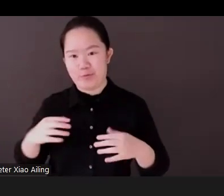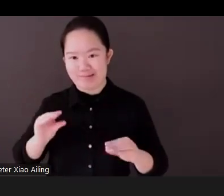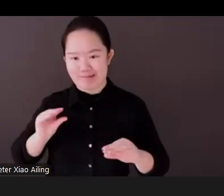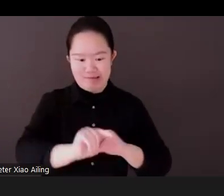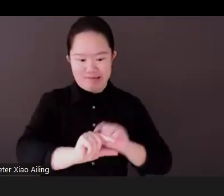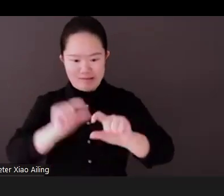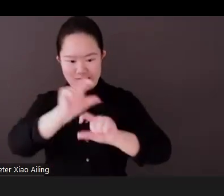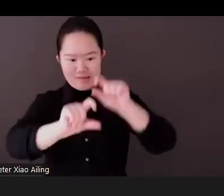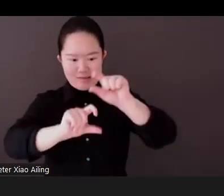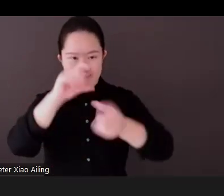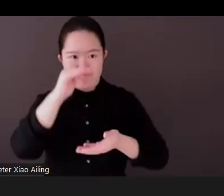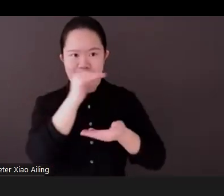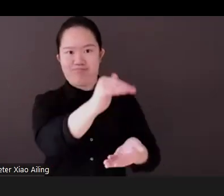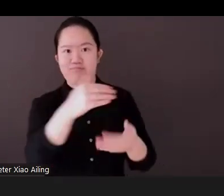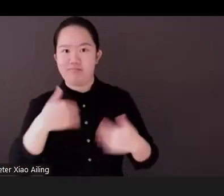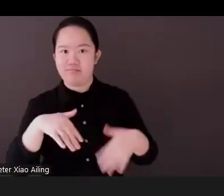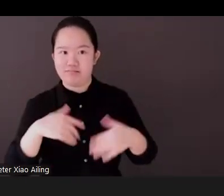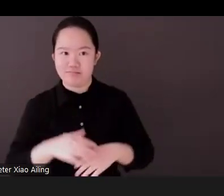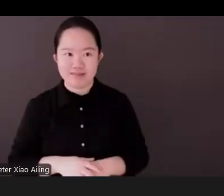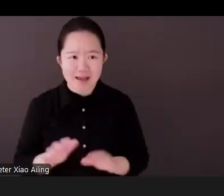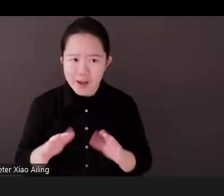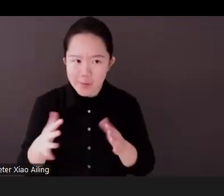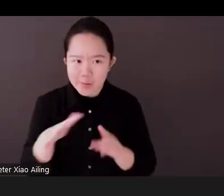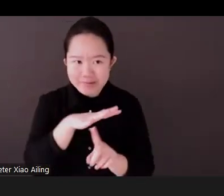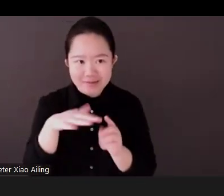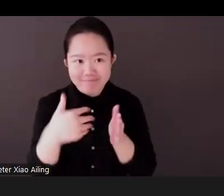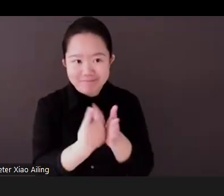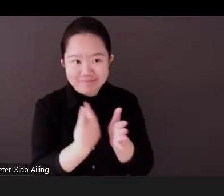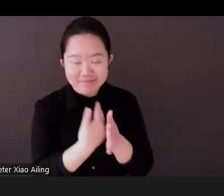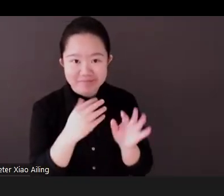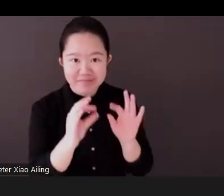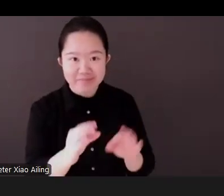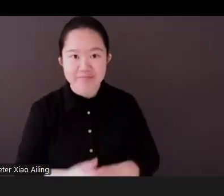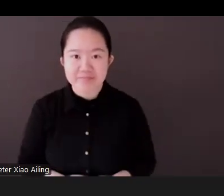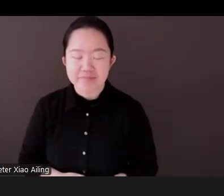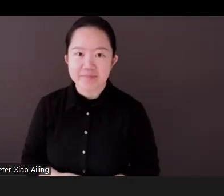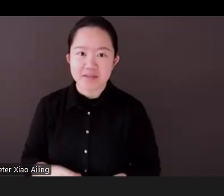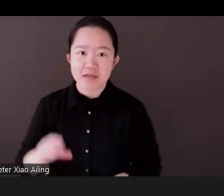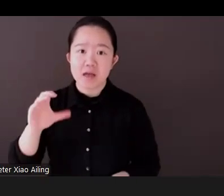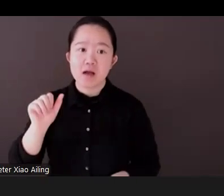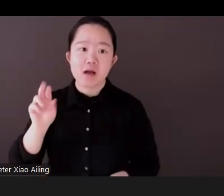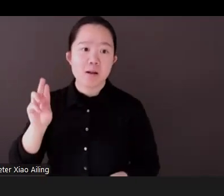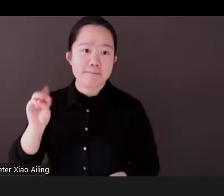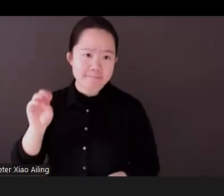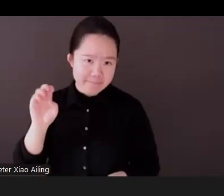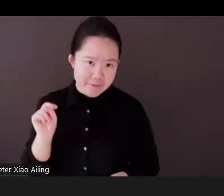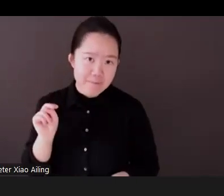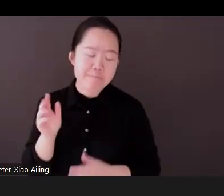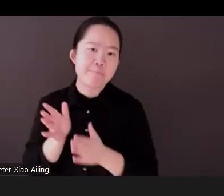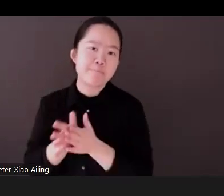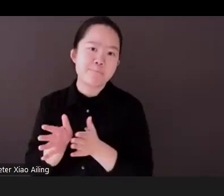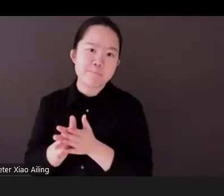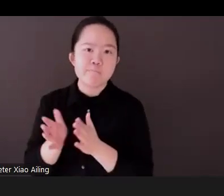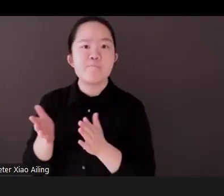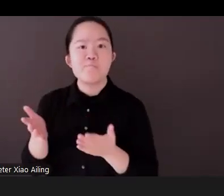I can say that if, for example, the non-compliance is the kind of non-compliance that requires the removal